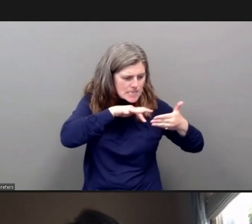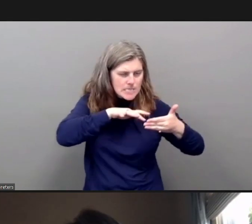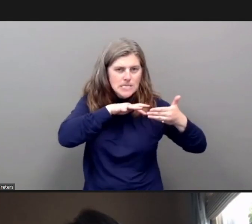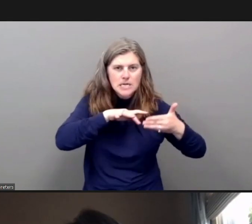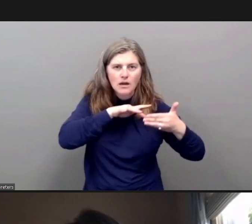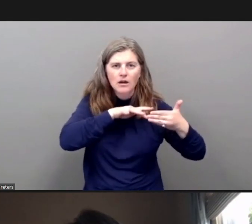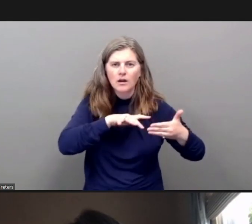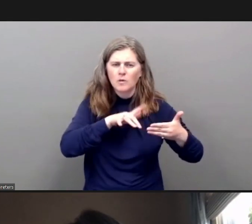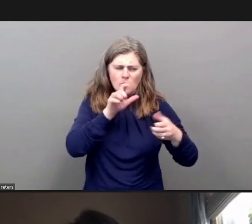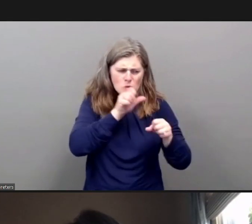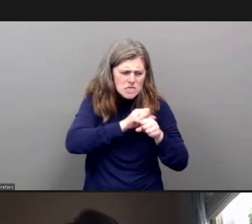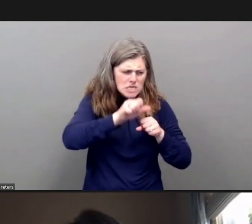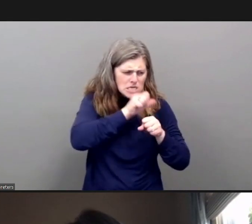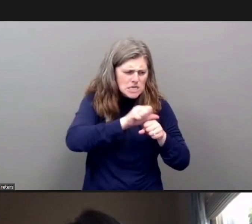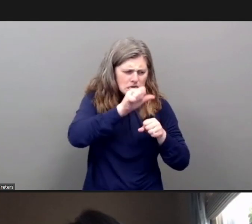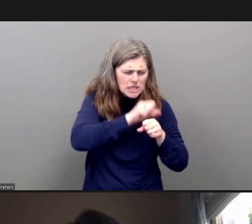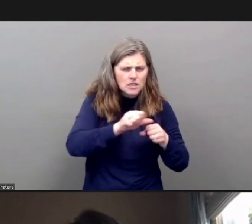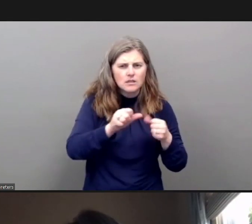is working